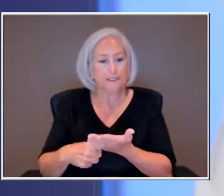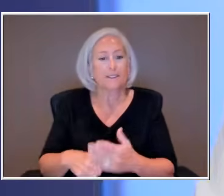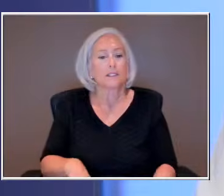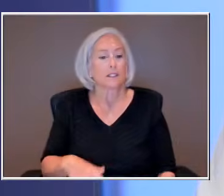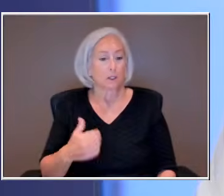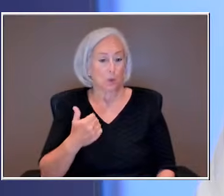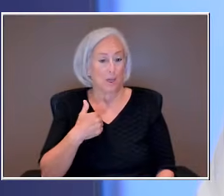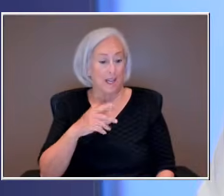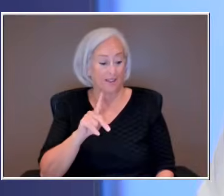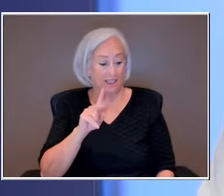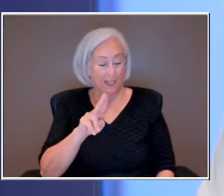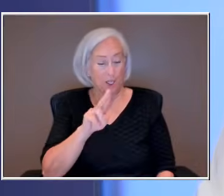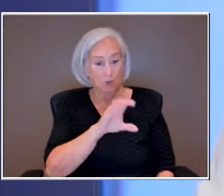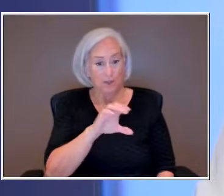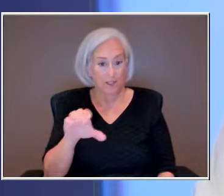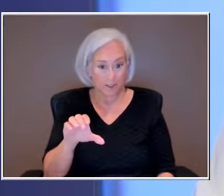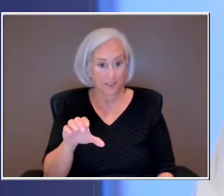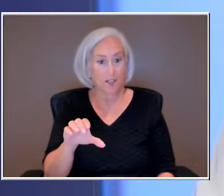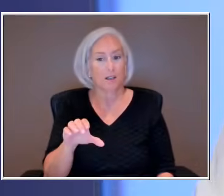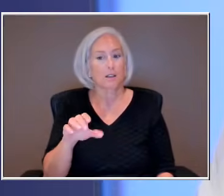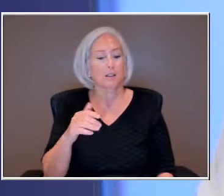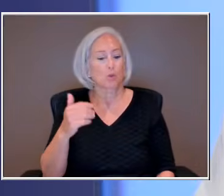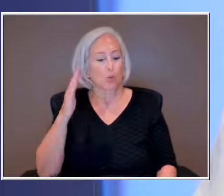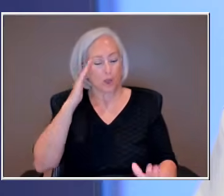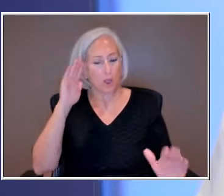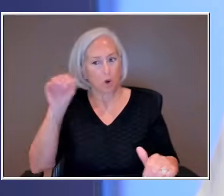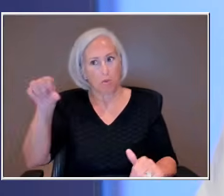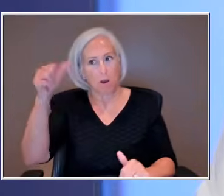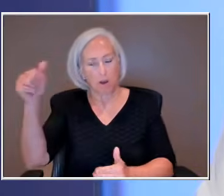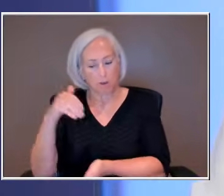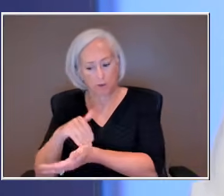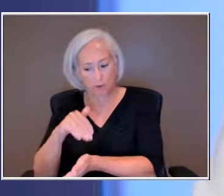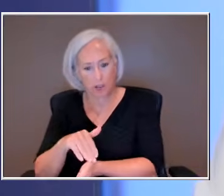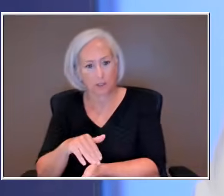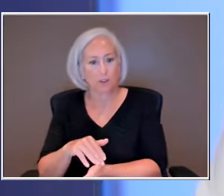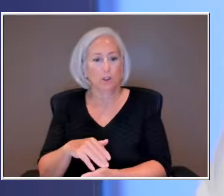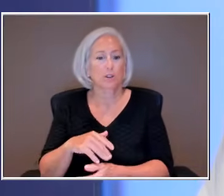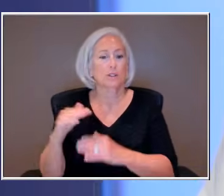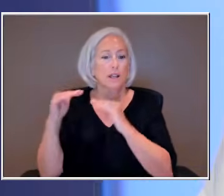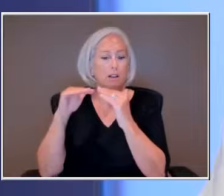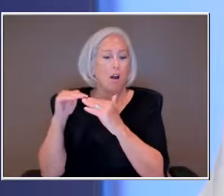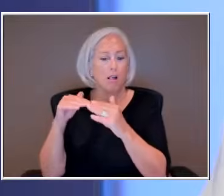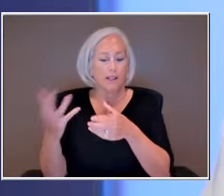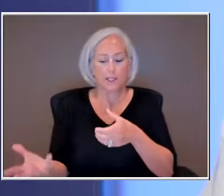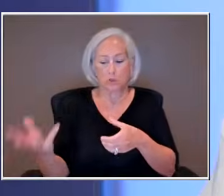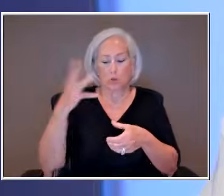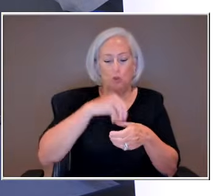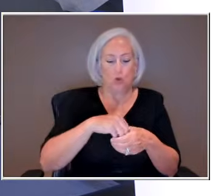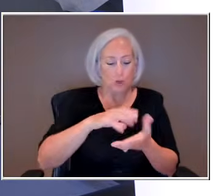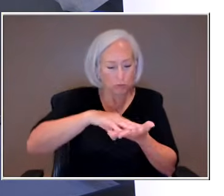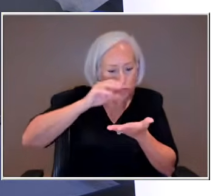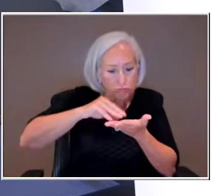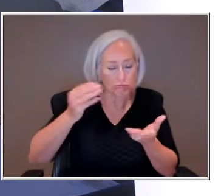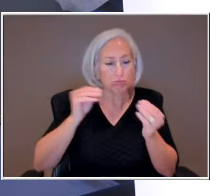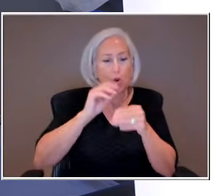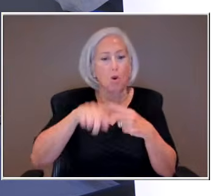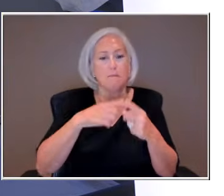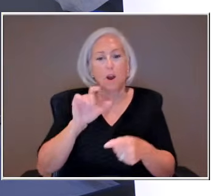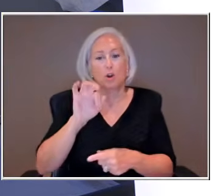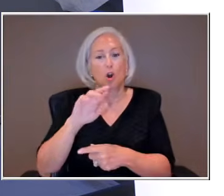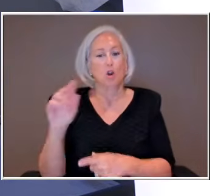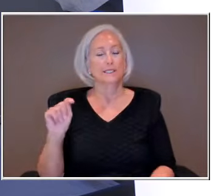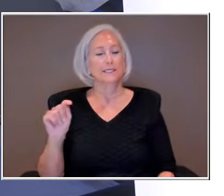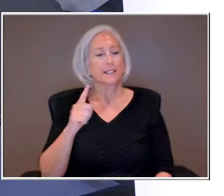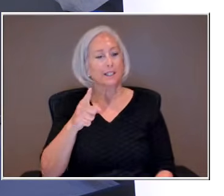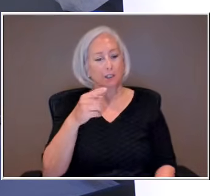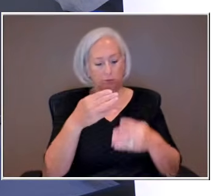and other staff to kind of join us to kind of learn more about the CAR T cell and the newer updates about it. You've named a lot of things, but what's like the one